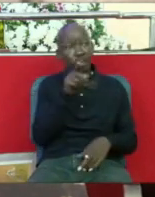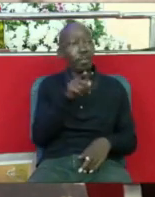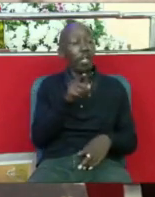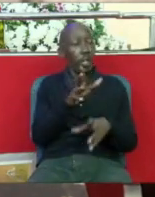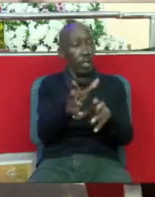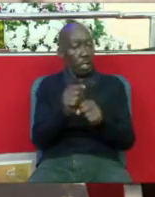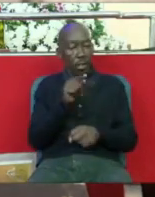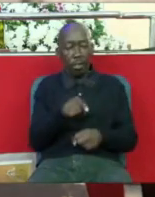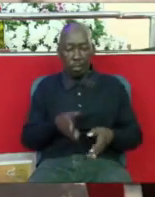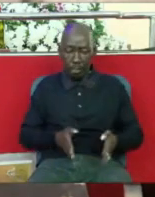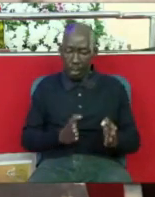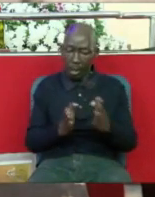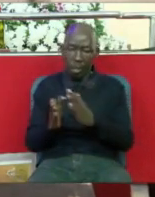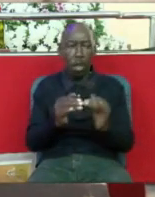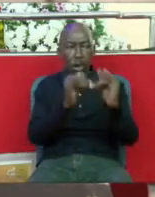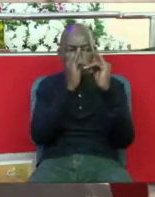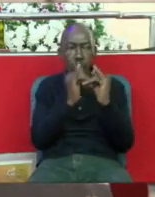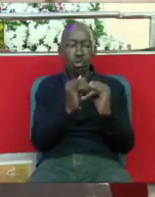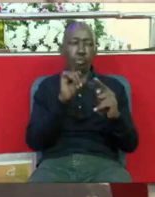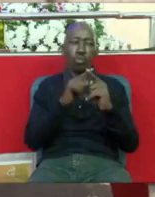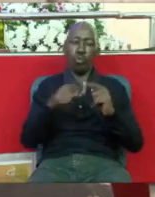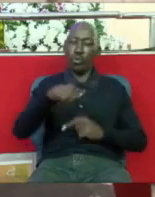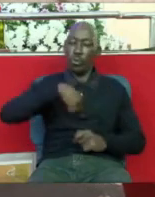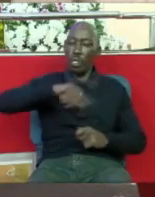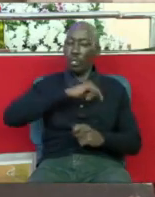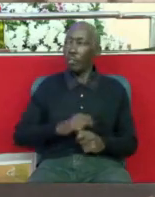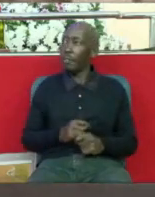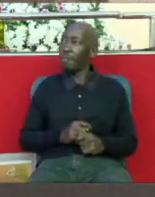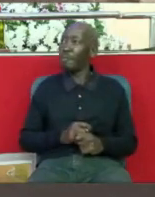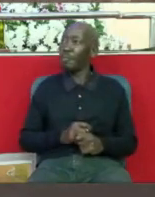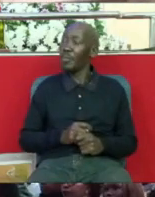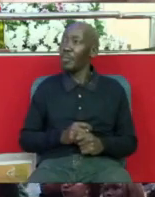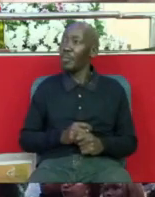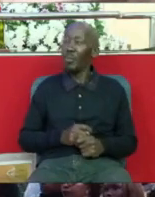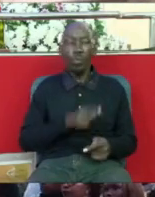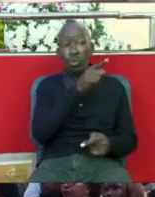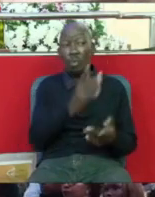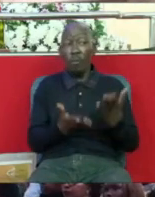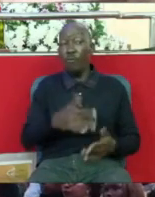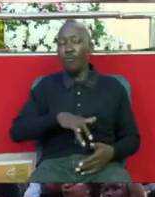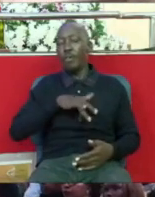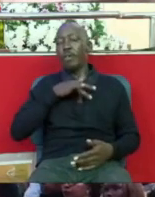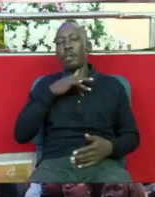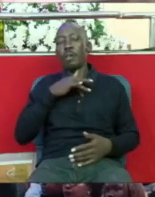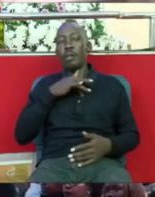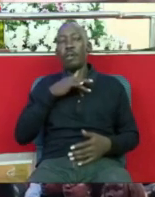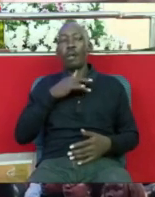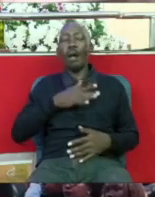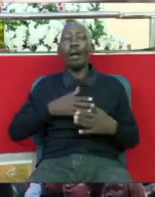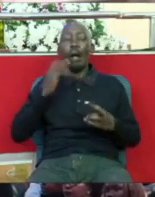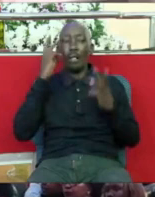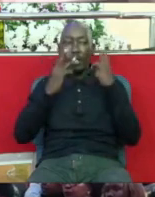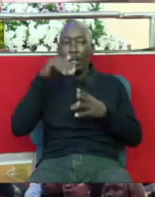this path that is so new to us. Kwamba wakati tunapopitia hii njia ambayo ni geni sana kwetu. You may feel anxiety in you. Waweza ukawa na